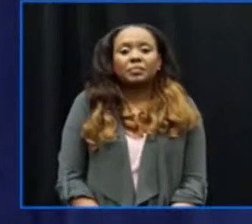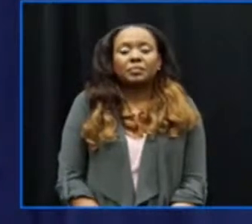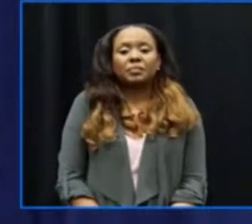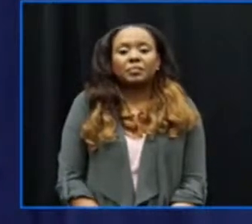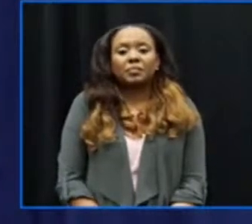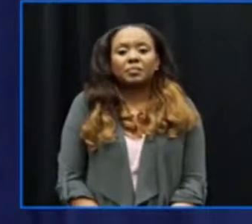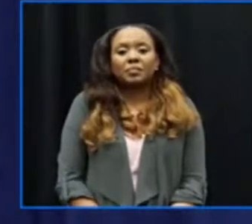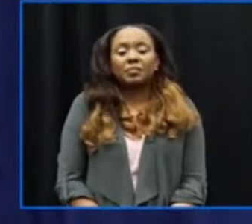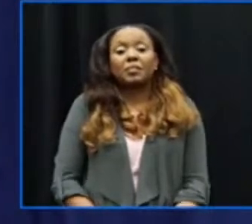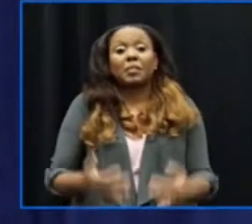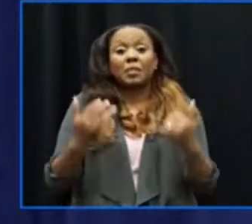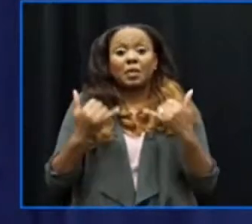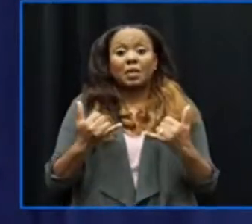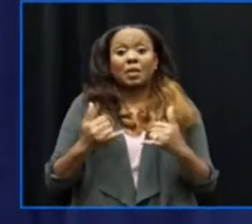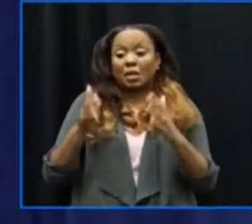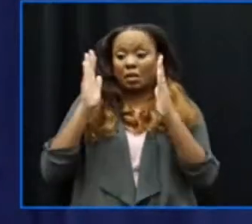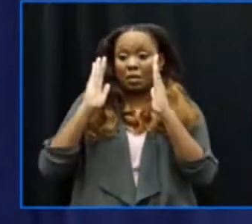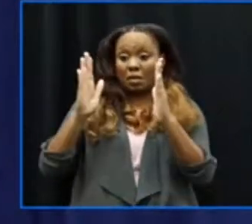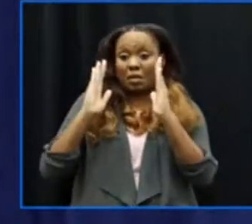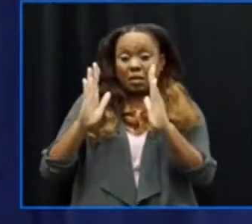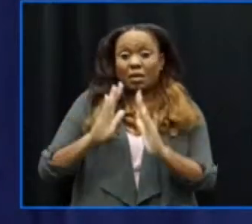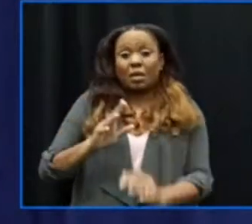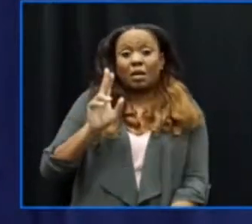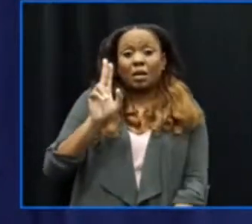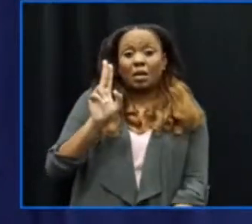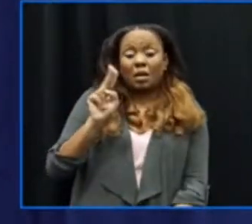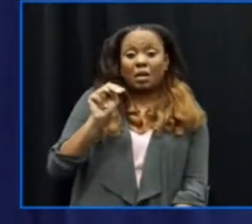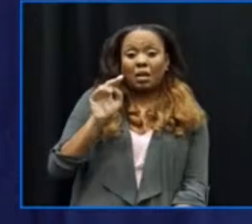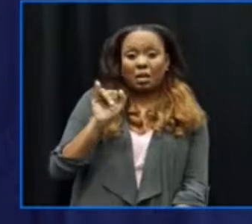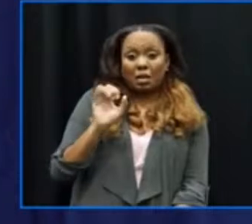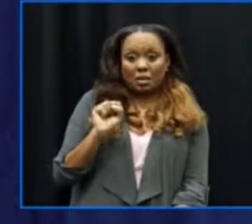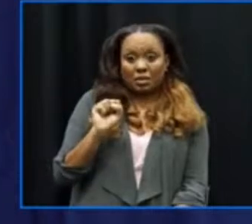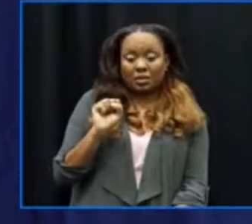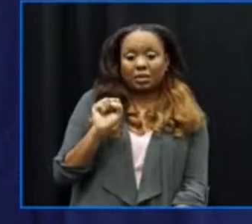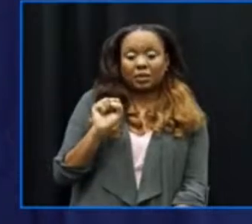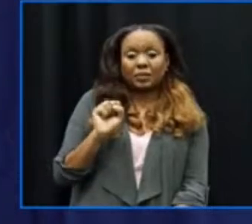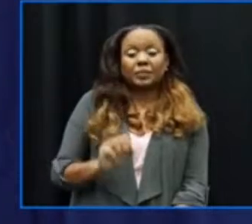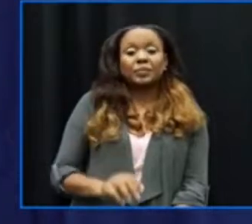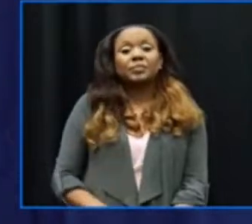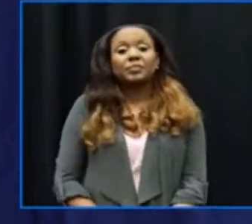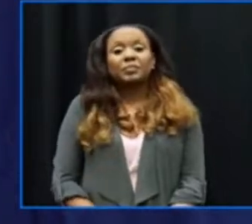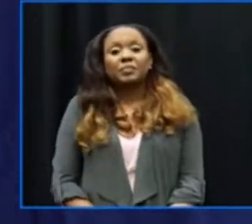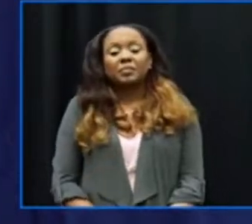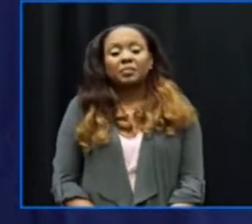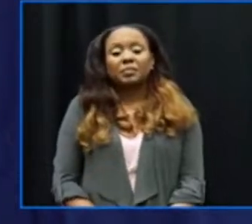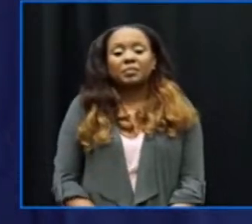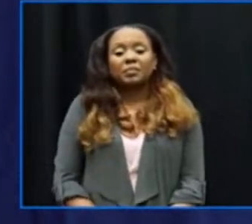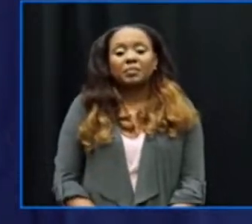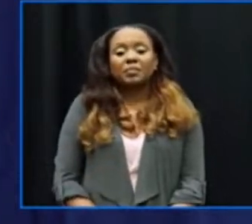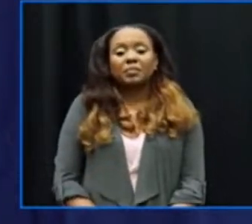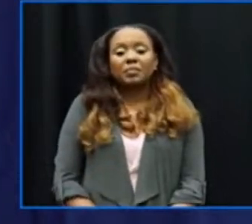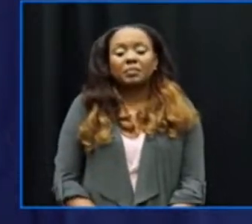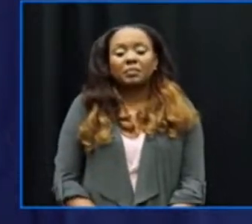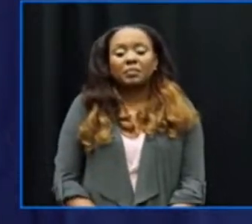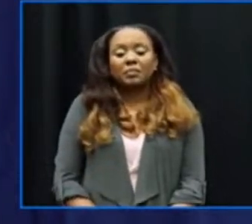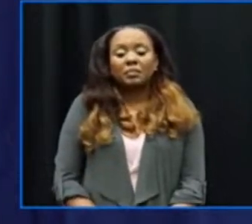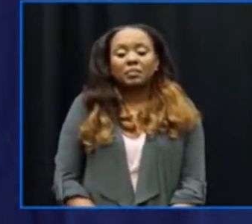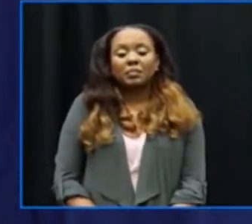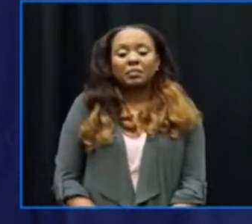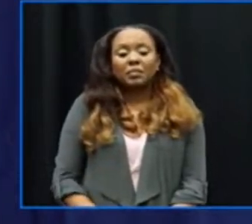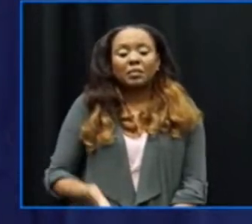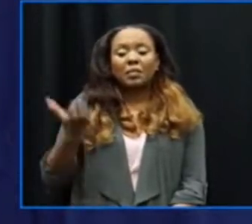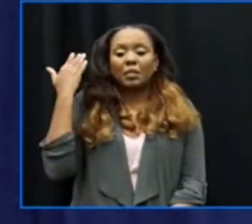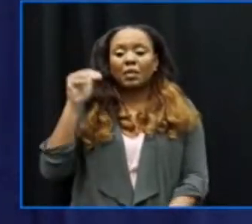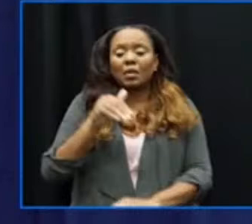National Insurance Fund, even though the report that we have just tabled in Parliament last night was